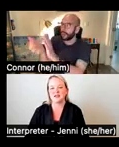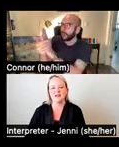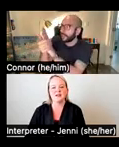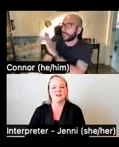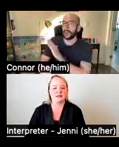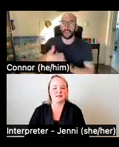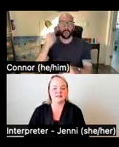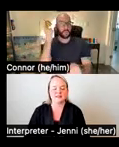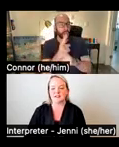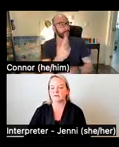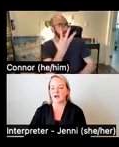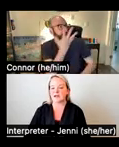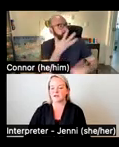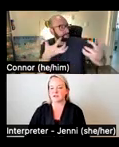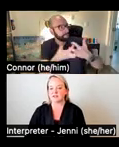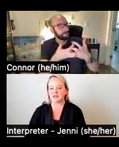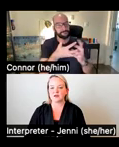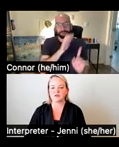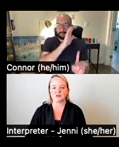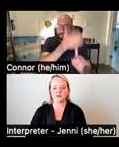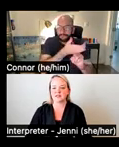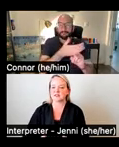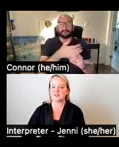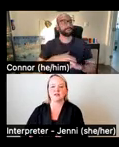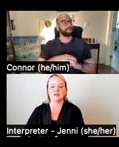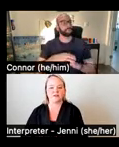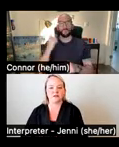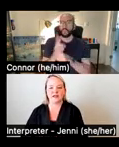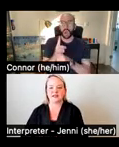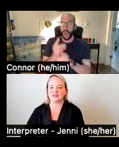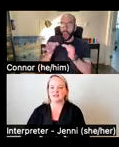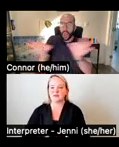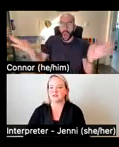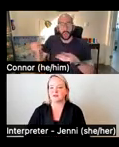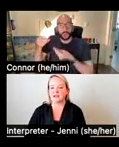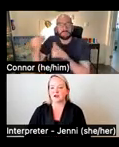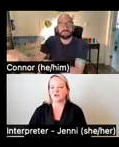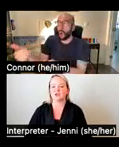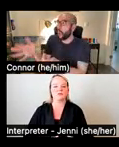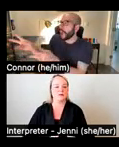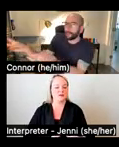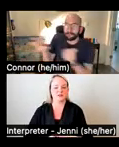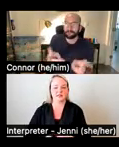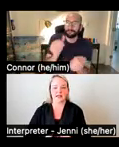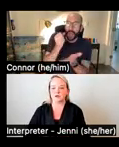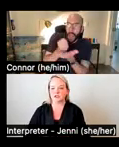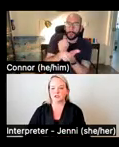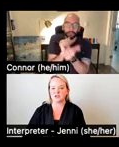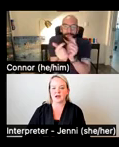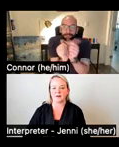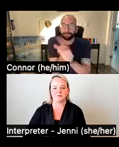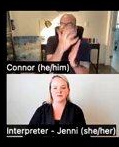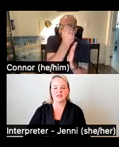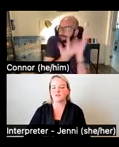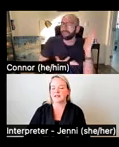use. Then it's easy to find different skills, services, see different faces, maybe different characters, maybe there's